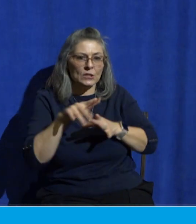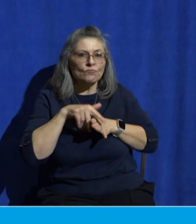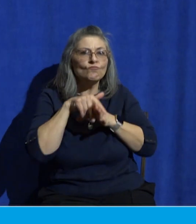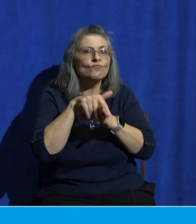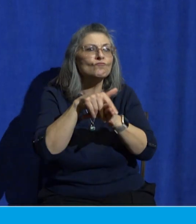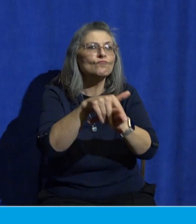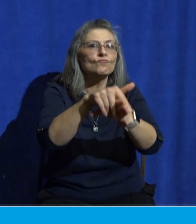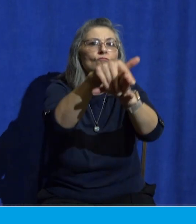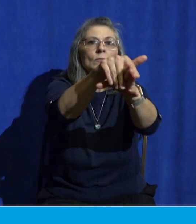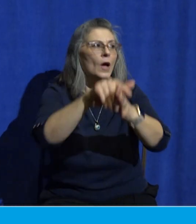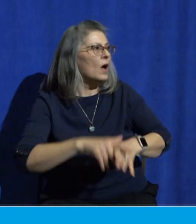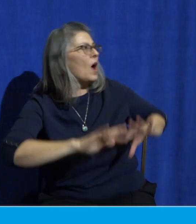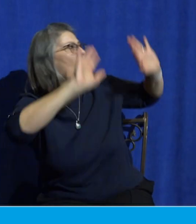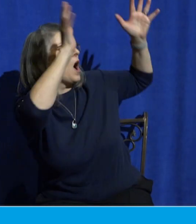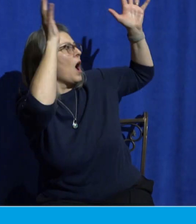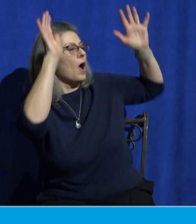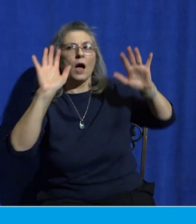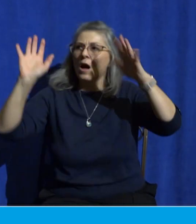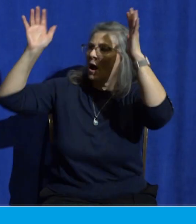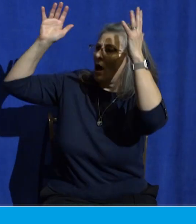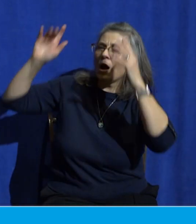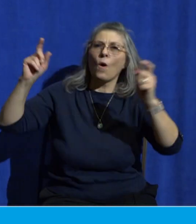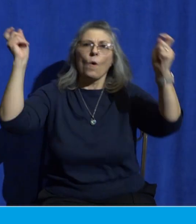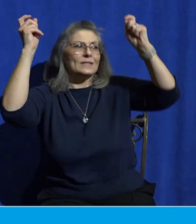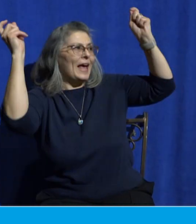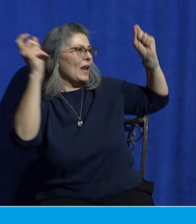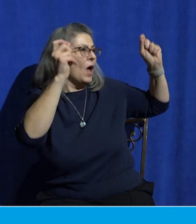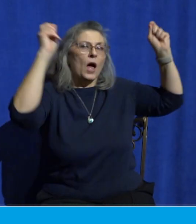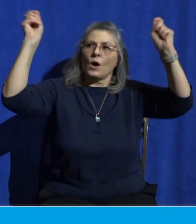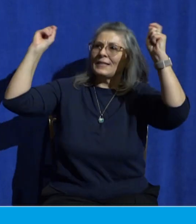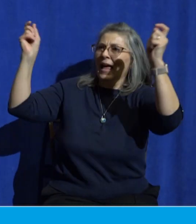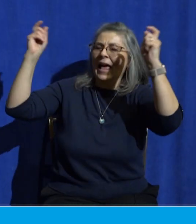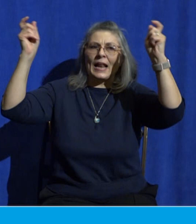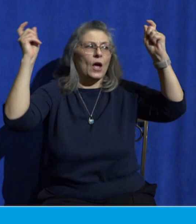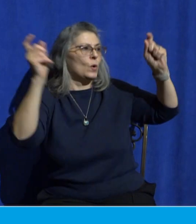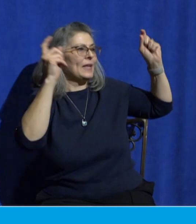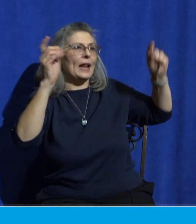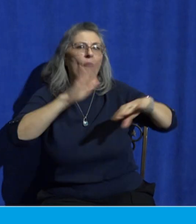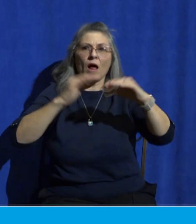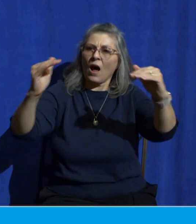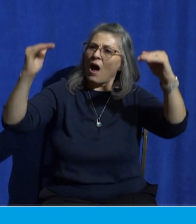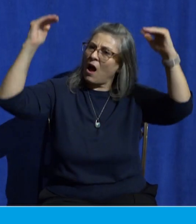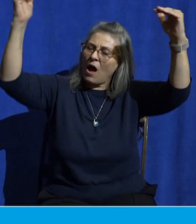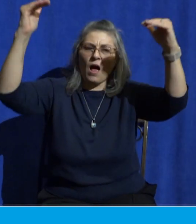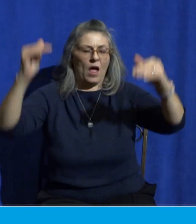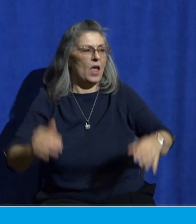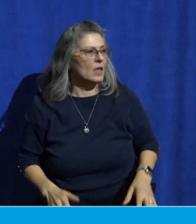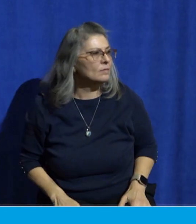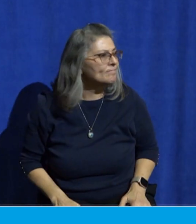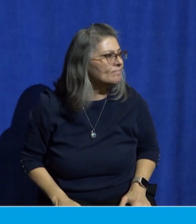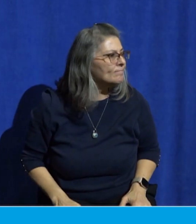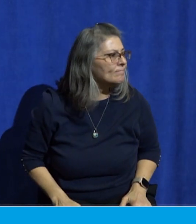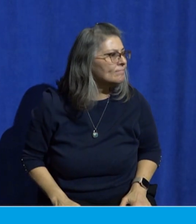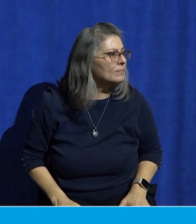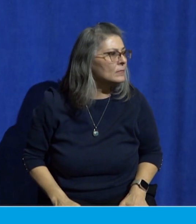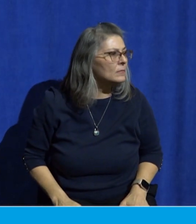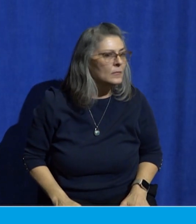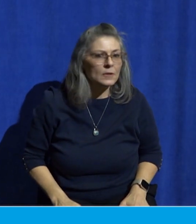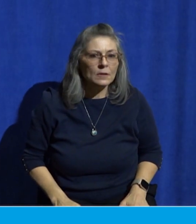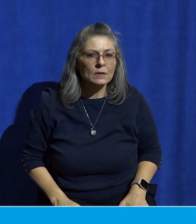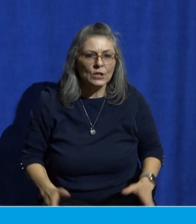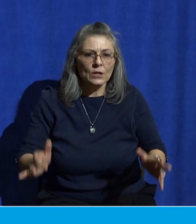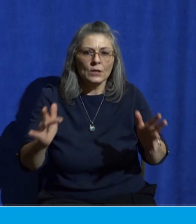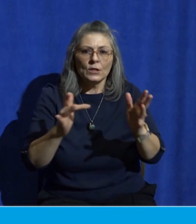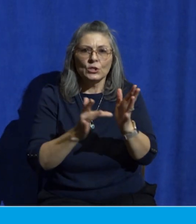father David." It's a picture of political kingdom. Hosanna in the highest. When he looked around at